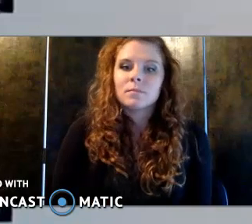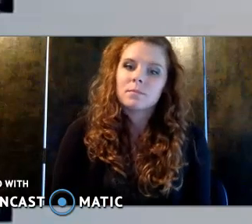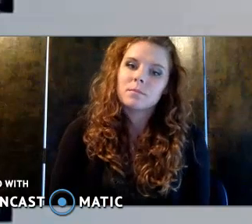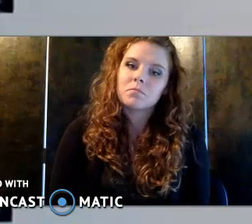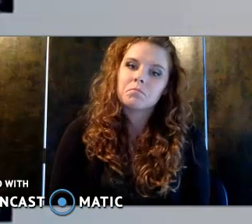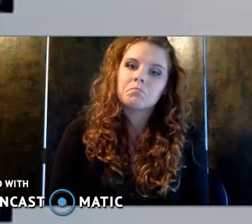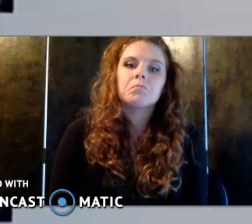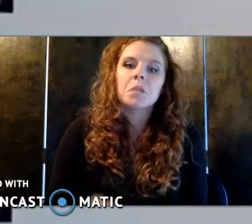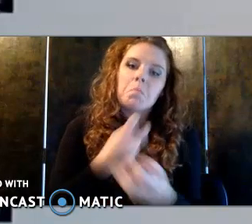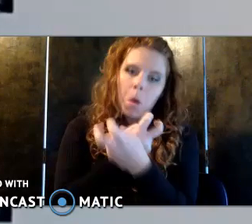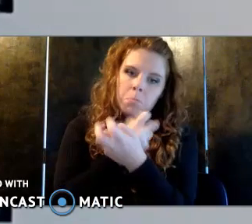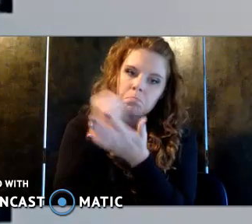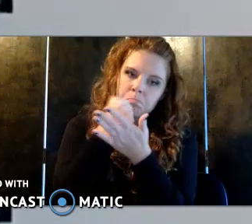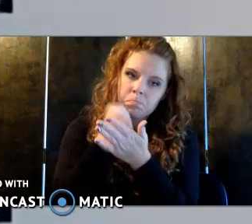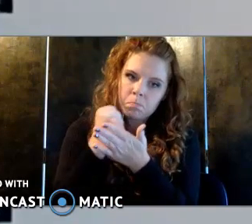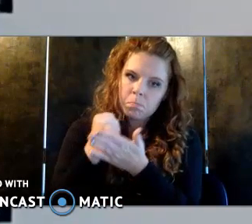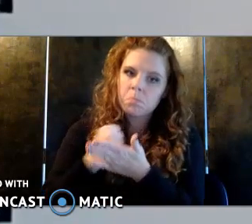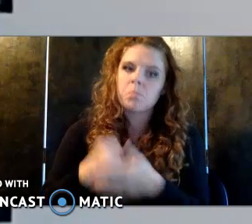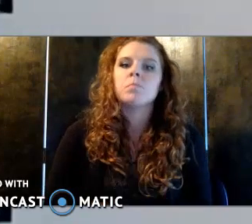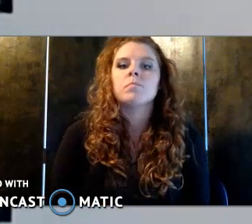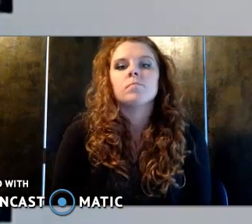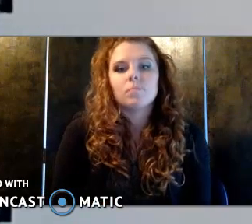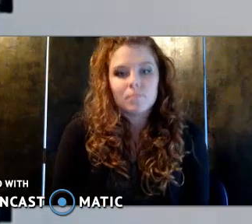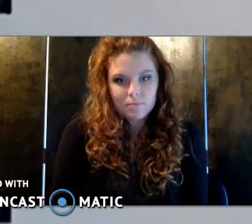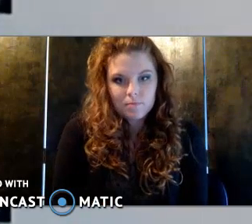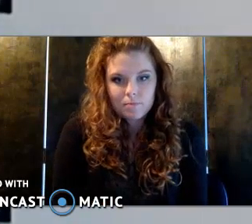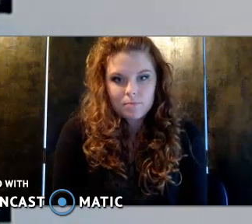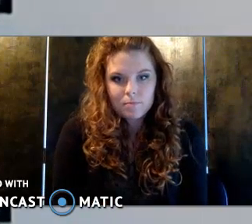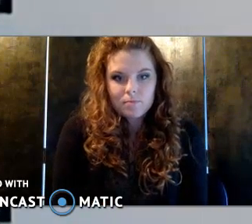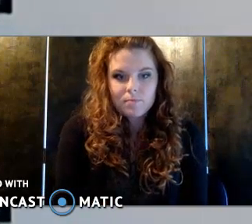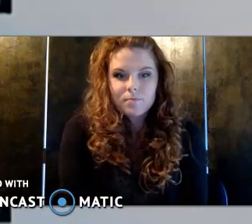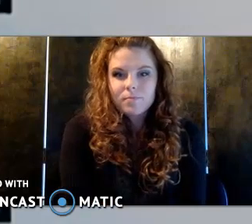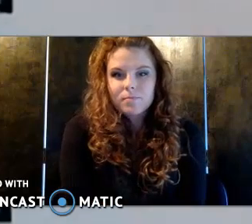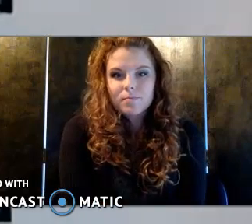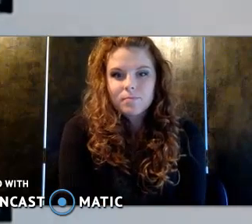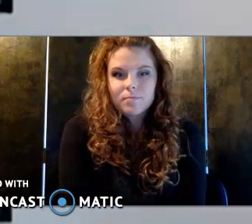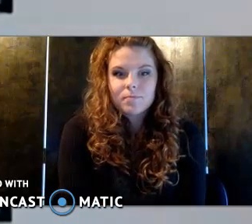And then I can erase the bones of my letter.